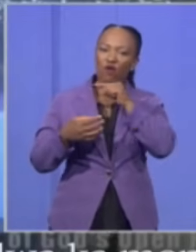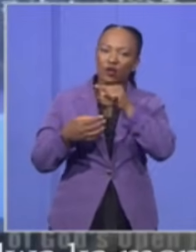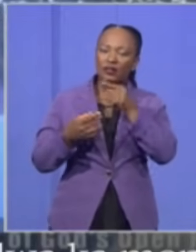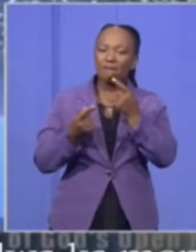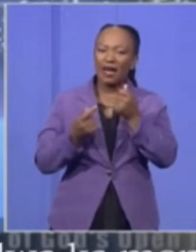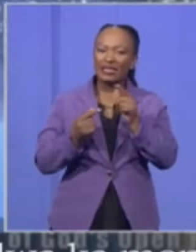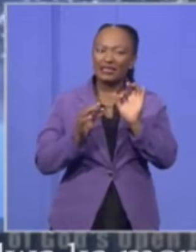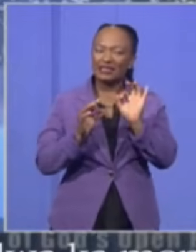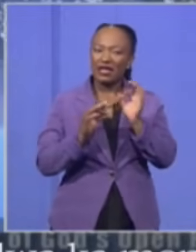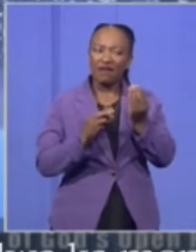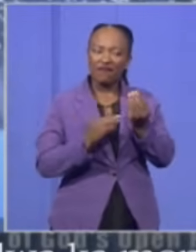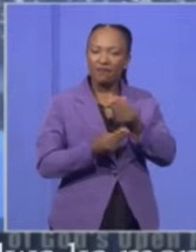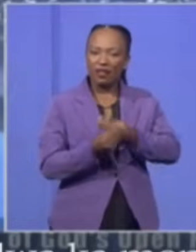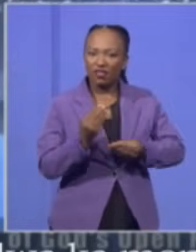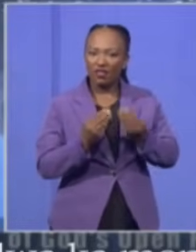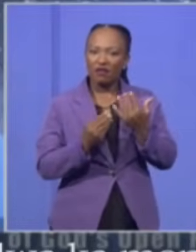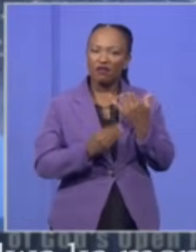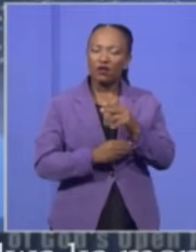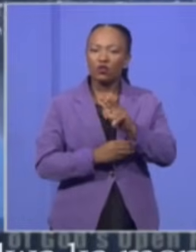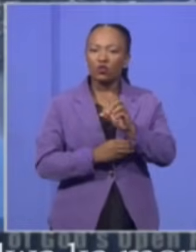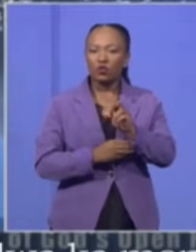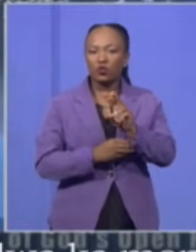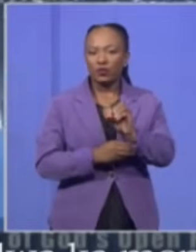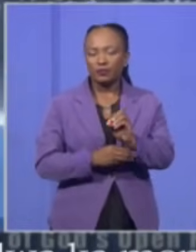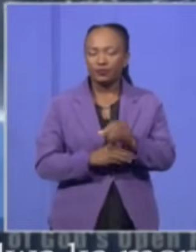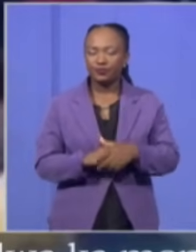moo go sego molaong ngwageng wa 2020.